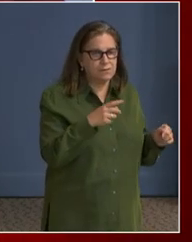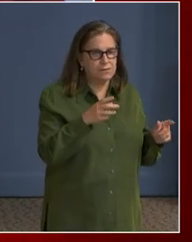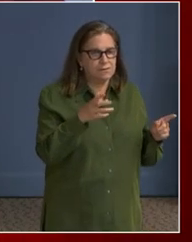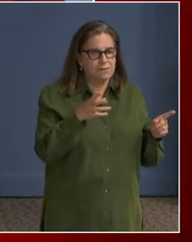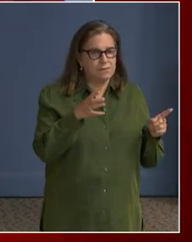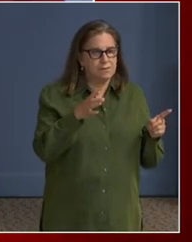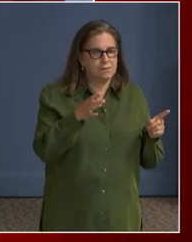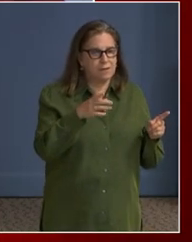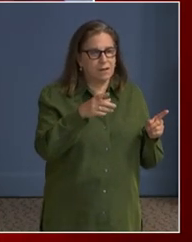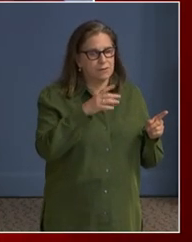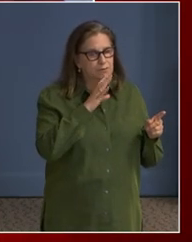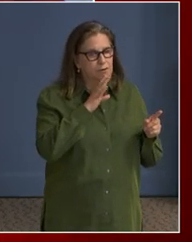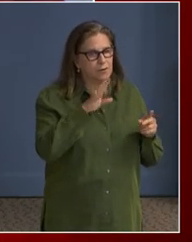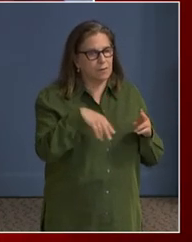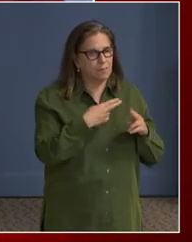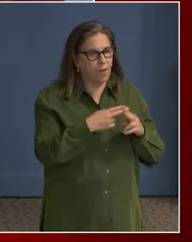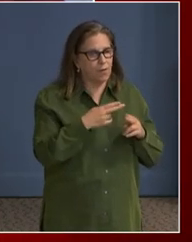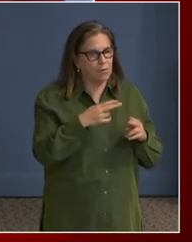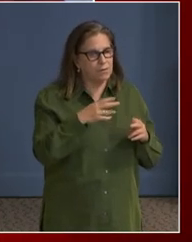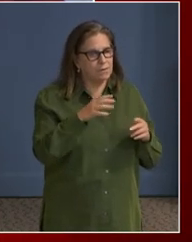violent interrupters of the Attorney General.